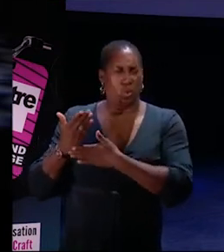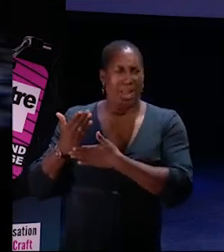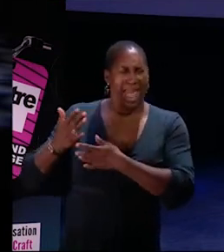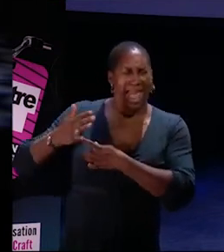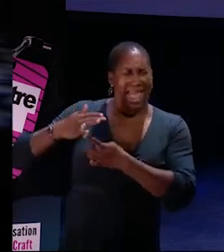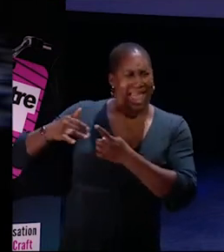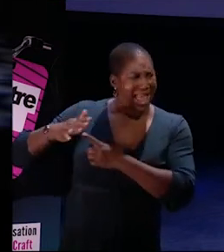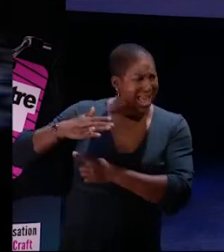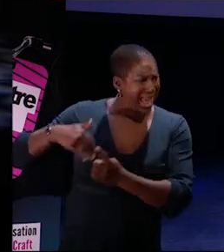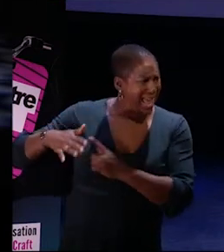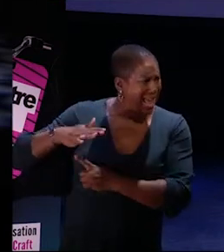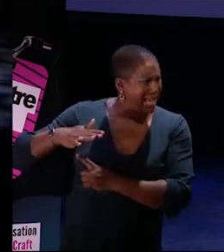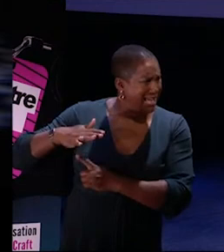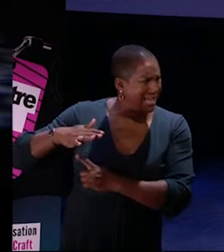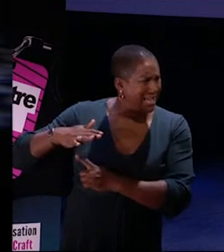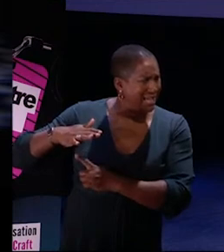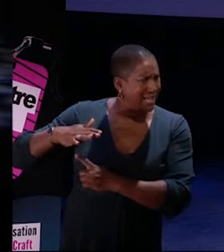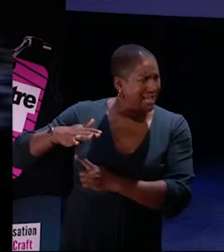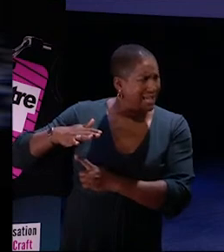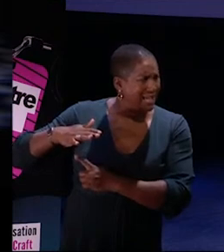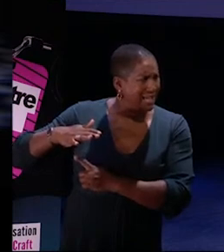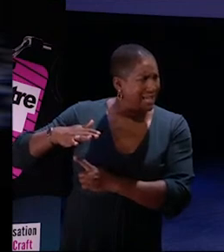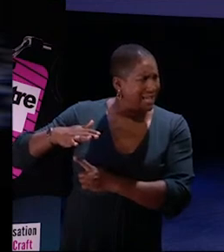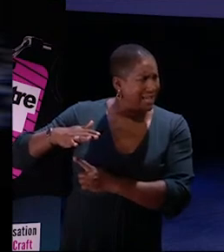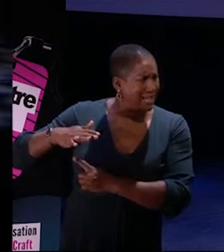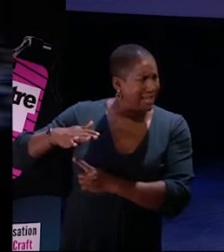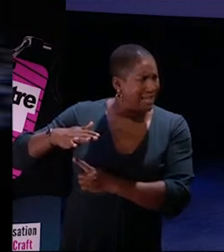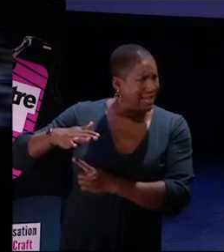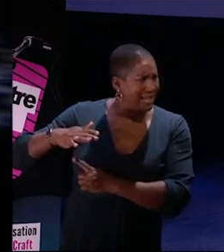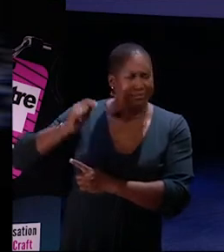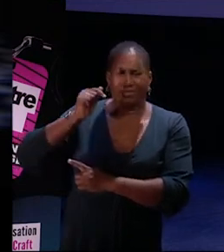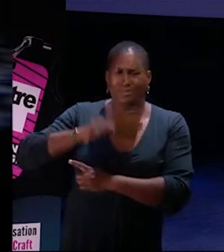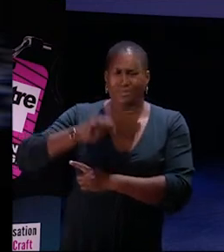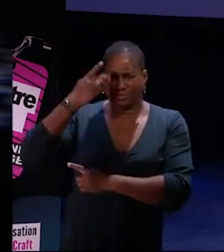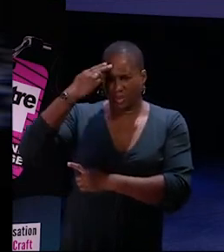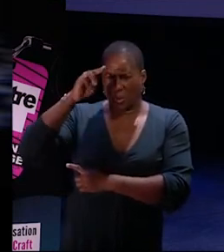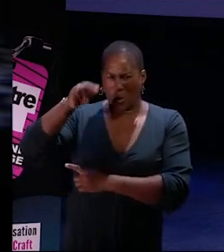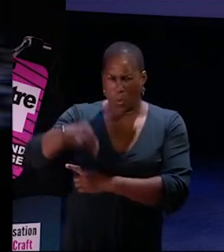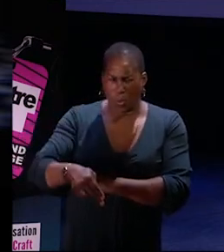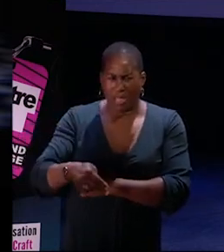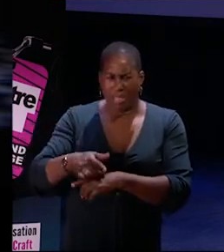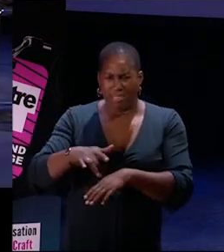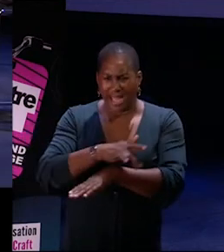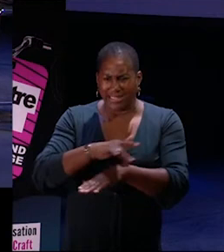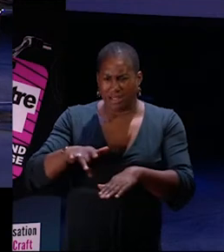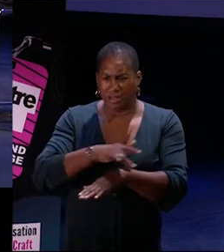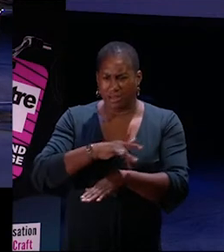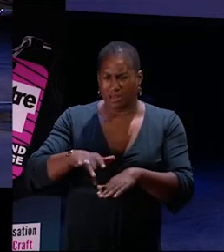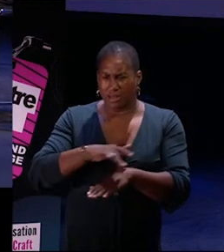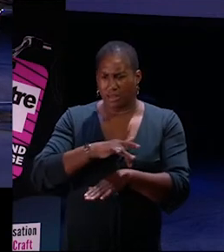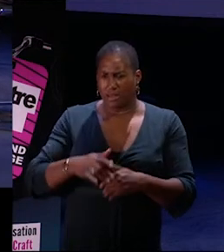glasses and stuff like that. This is still called theater if it's in VR? Yes,